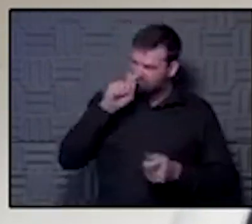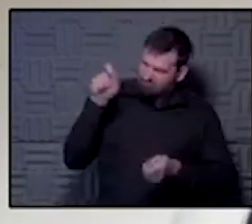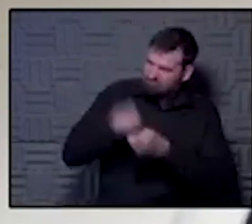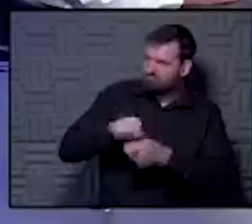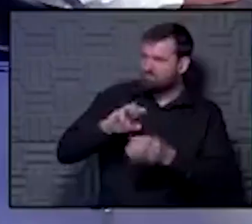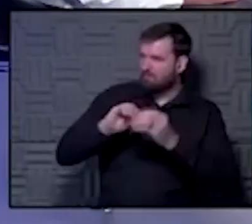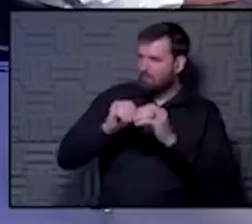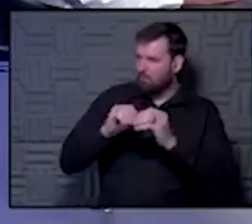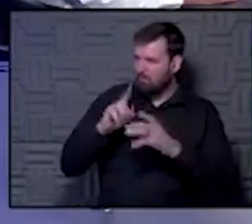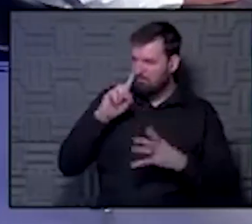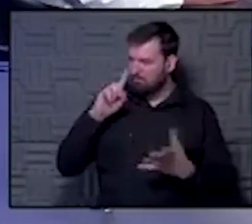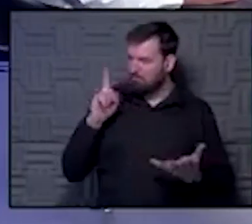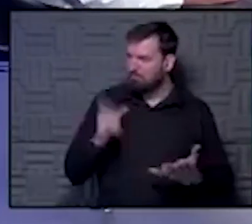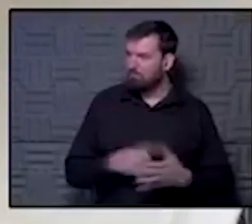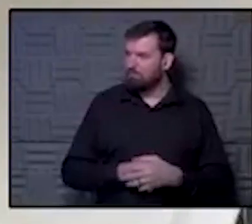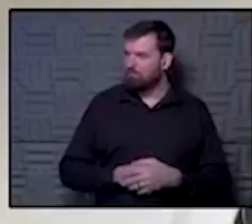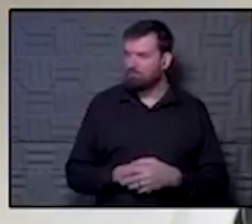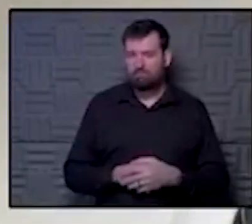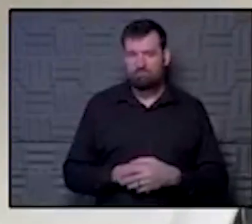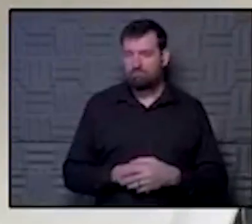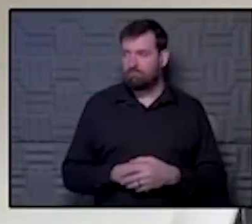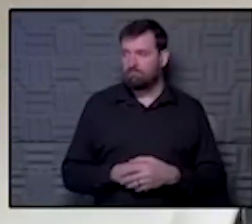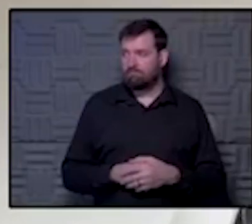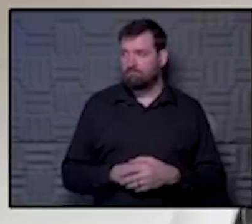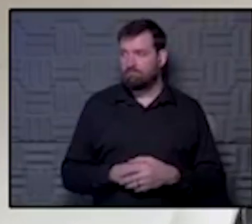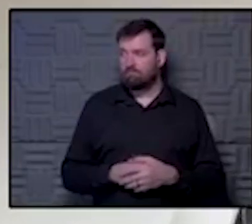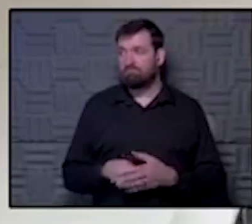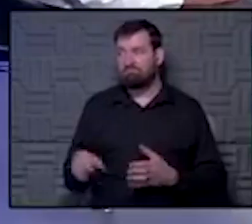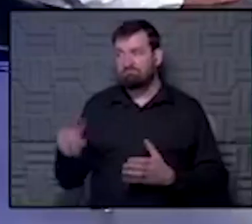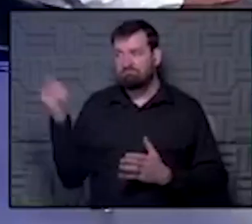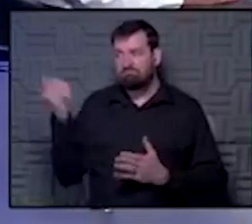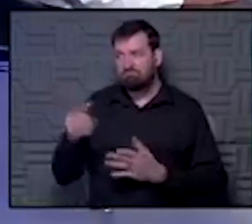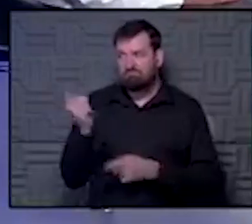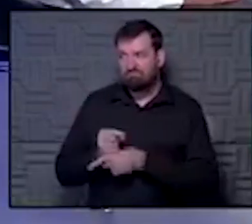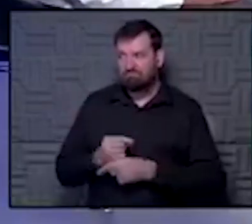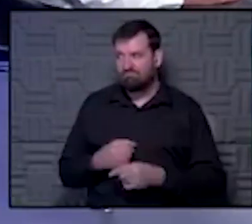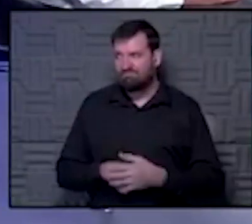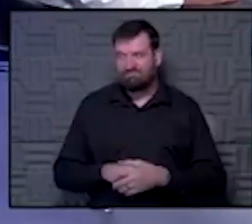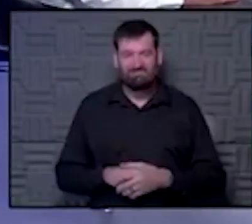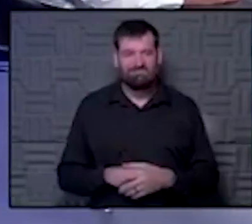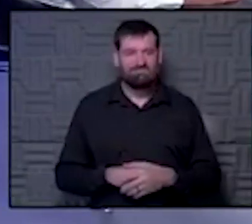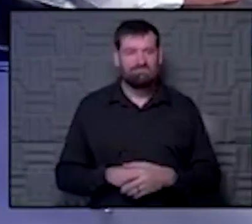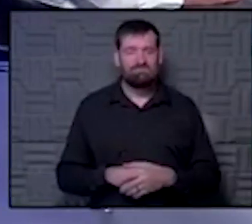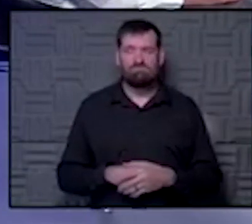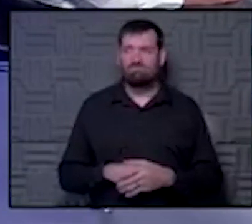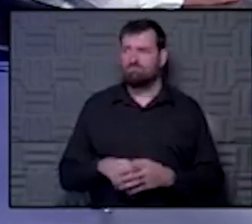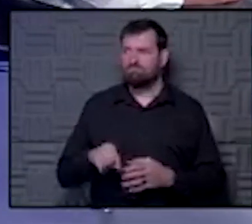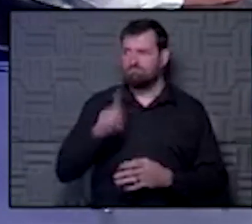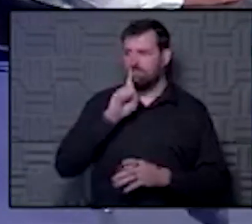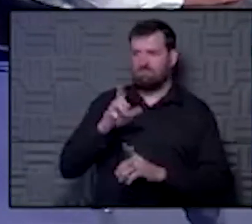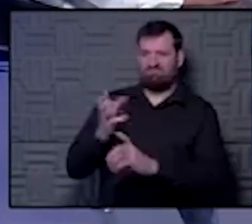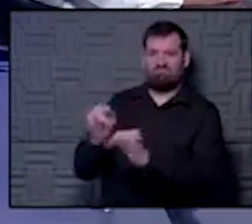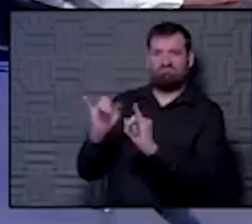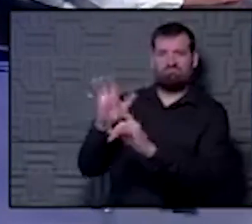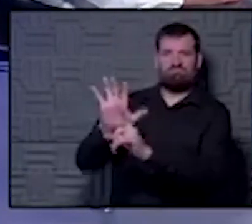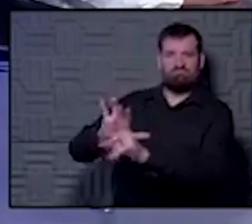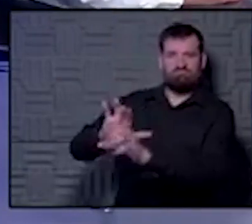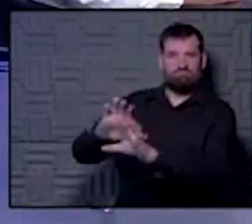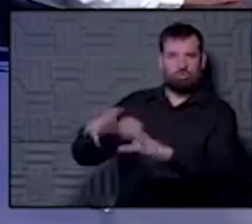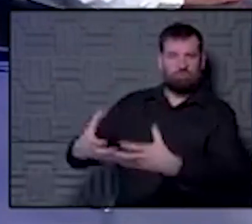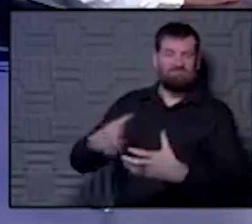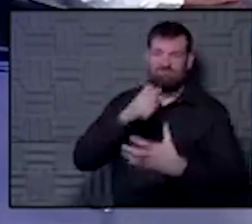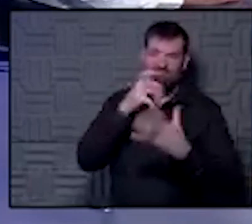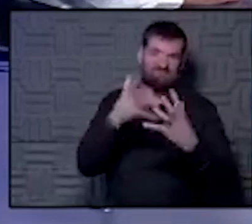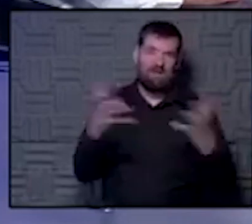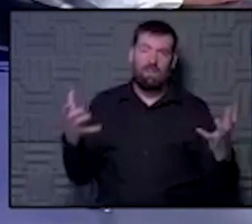I can, but strong team. You're pretty spot on, Rick. And they're a pretty autonomous group, right? I mean, it doesn't take a lot of